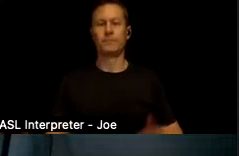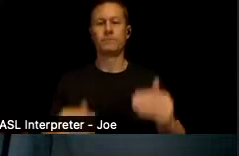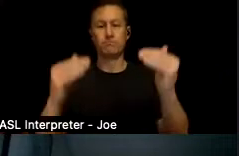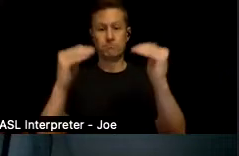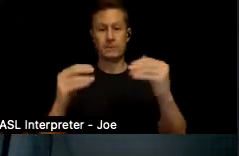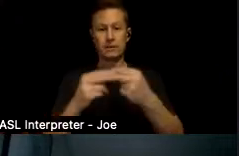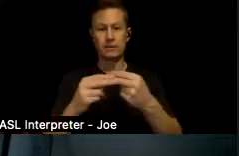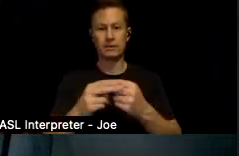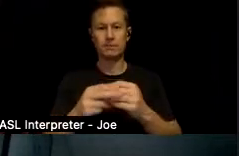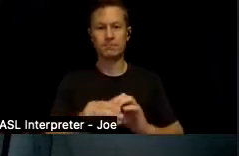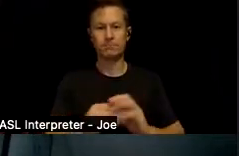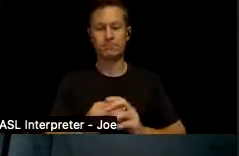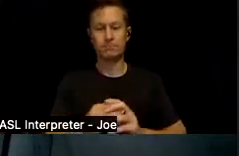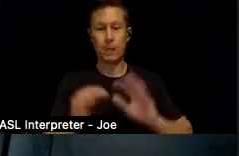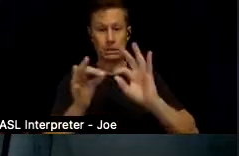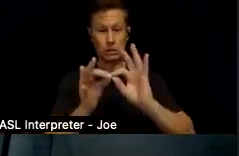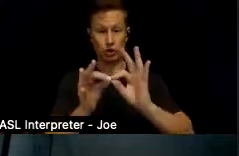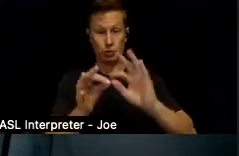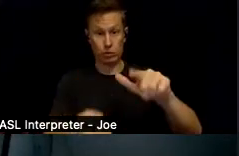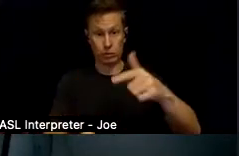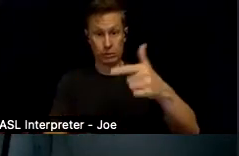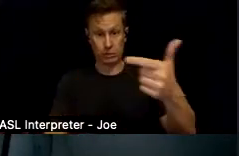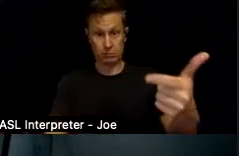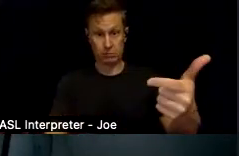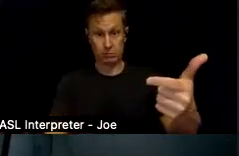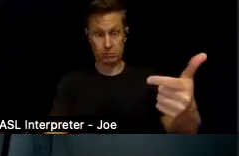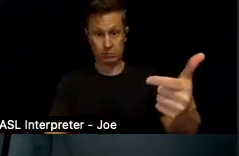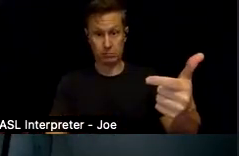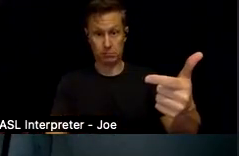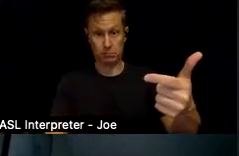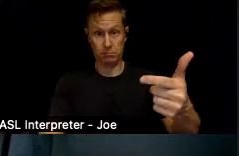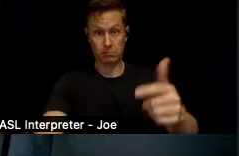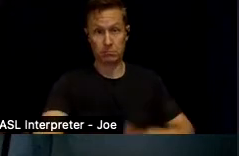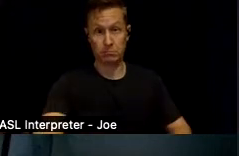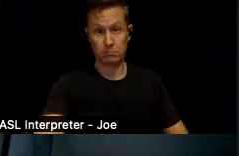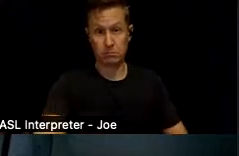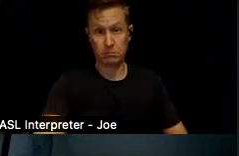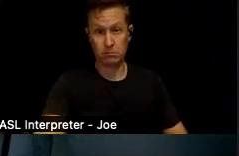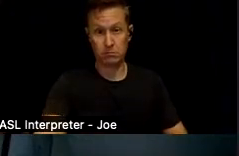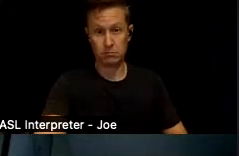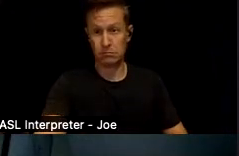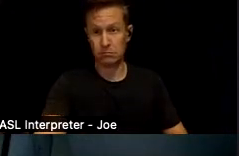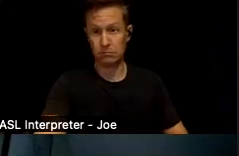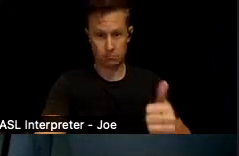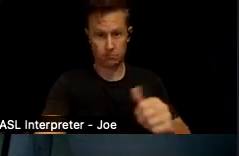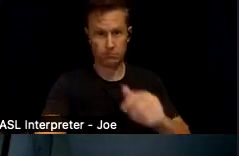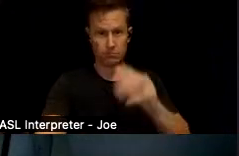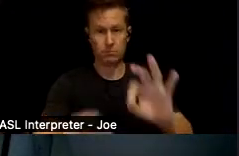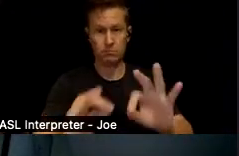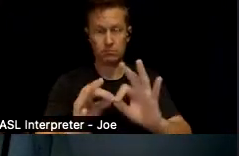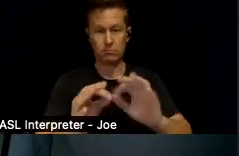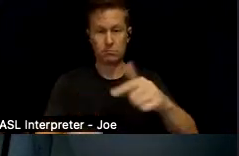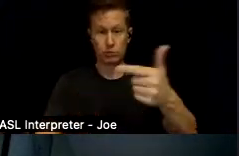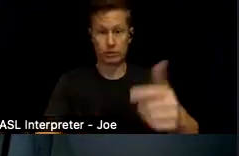Another lesson was that, which we knew, was that big earthquakes can have big aftershocks. As a rule of thumb,